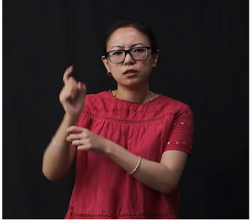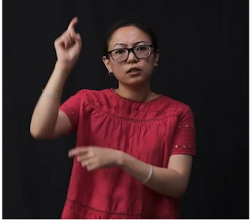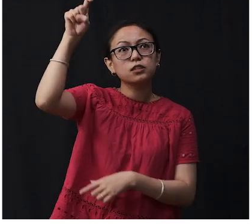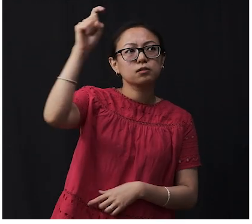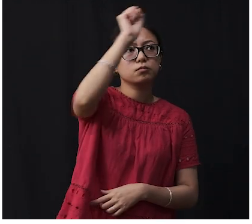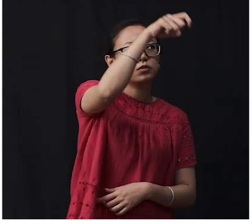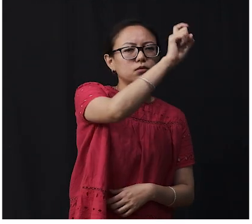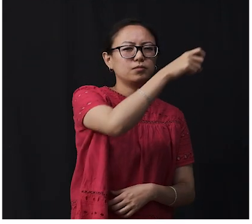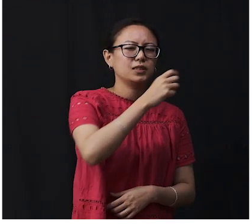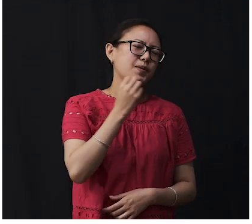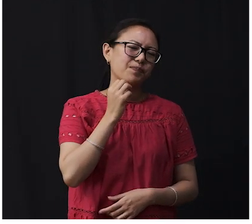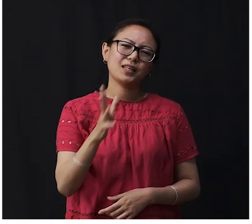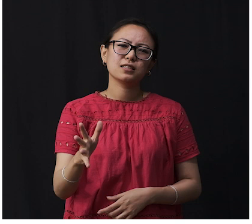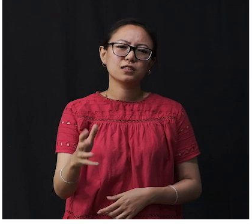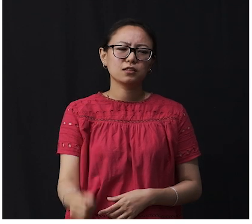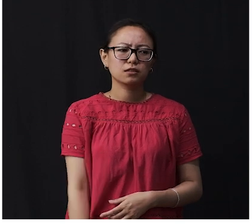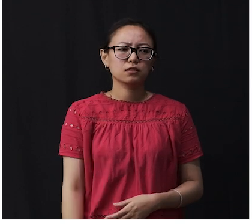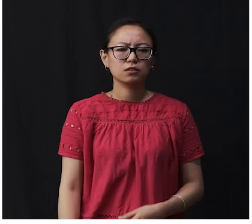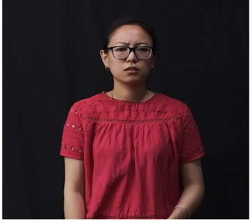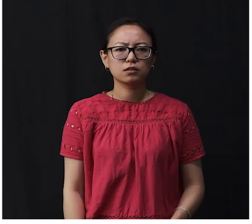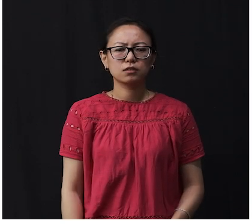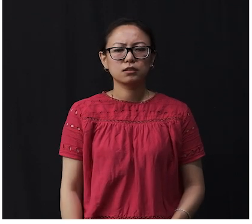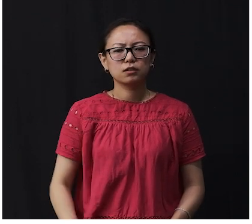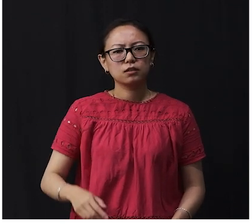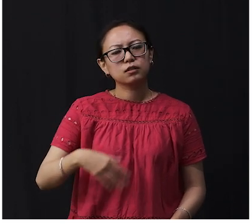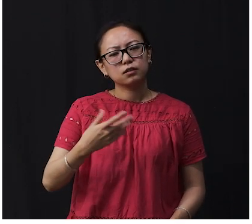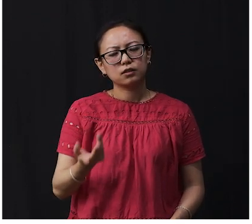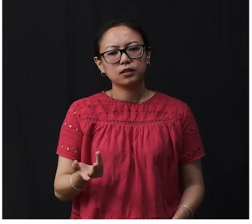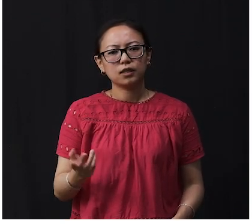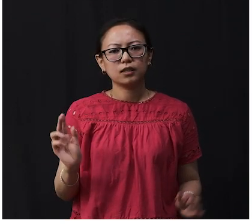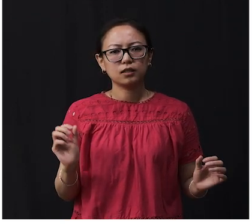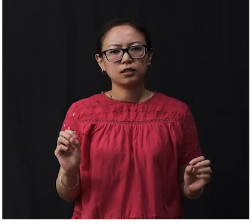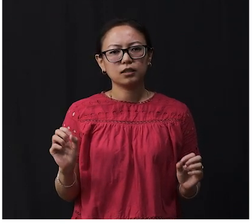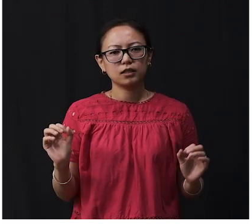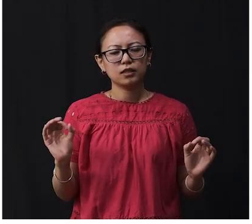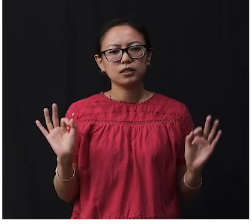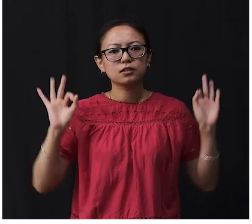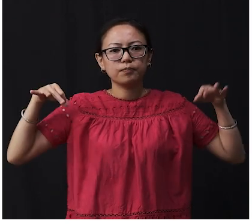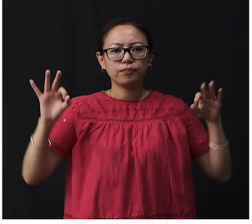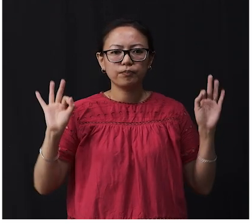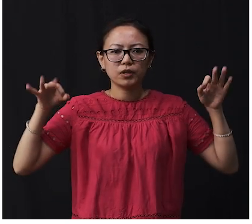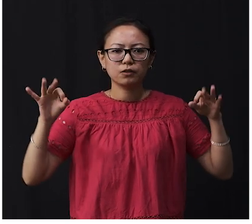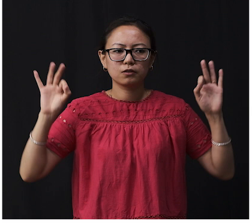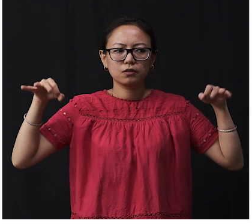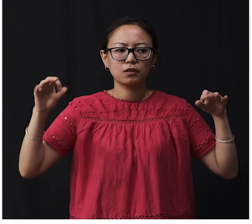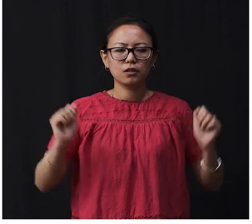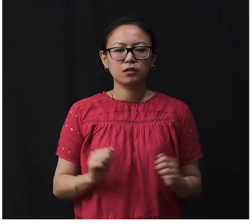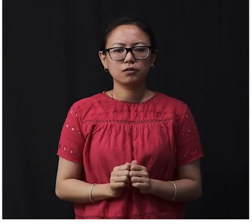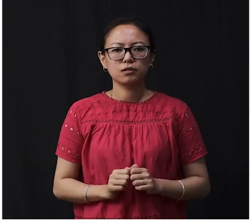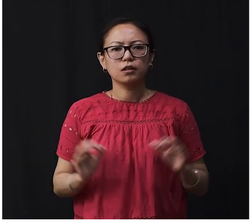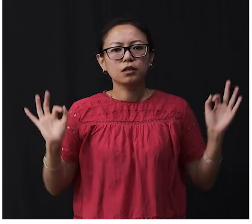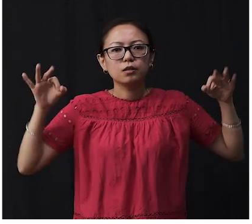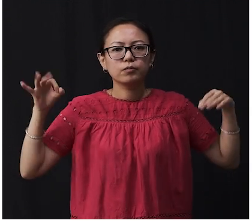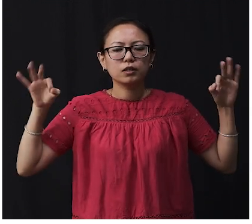so next animal, that is the peacock. The peacock said, I shall spread